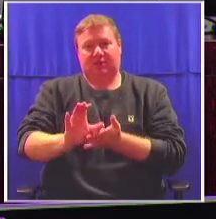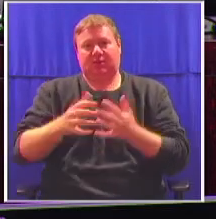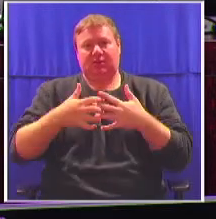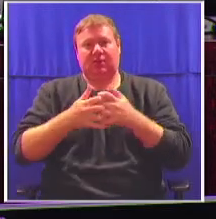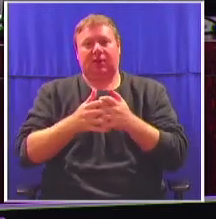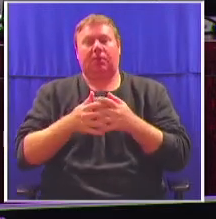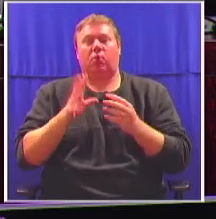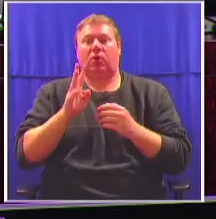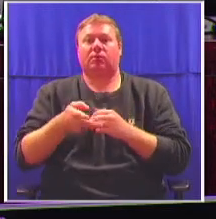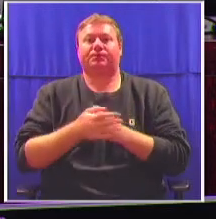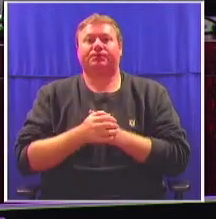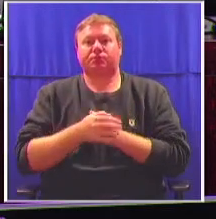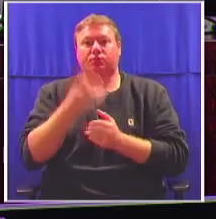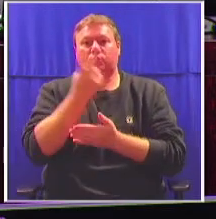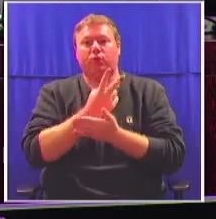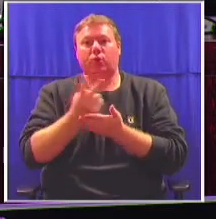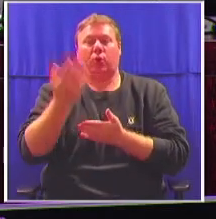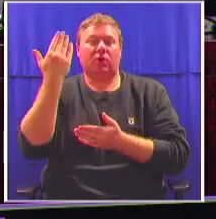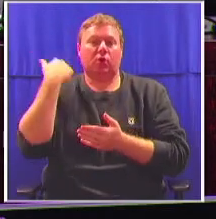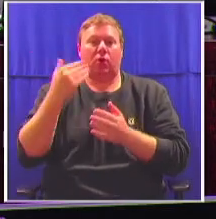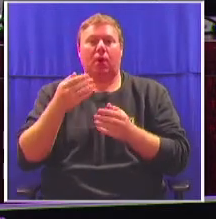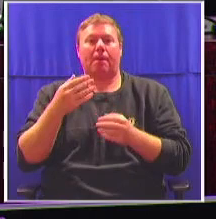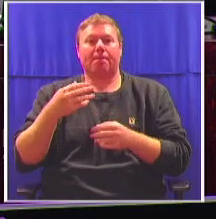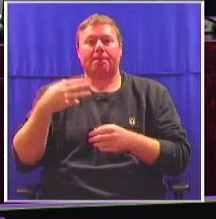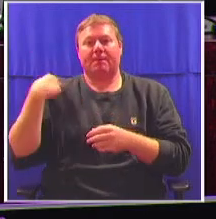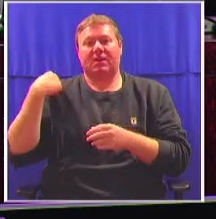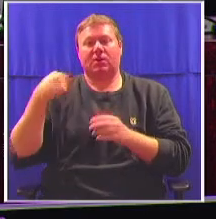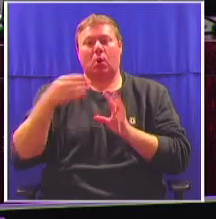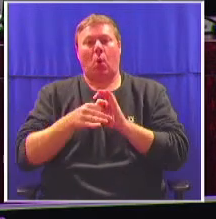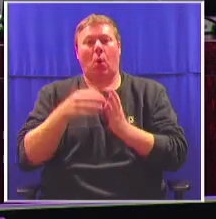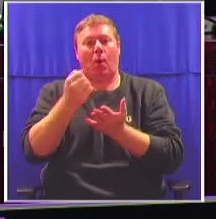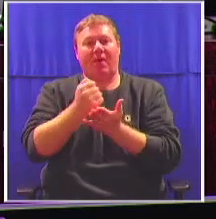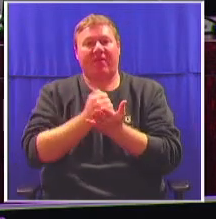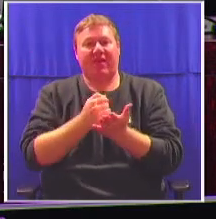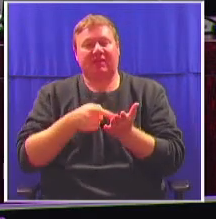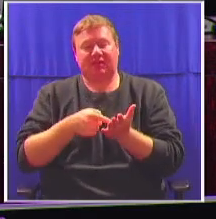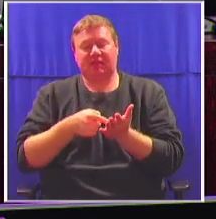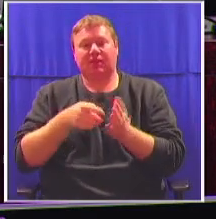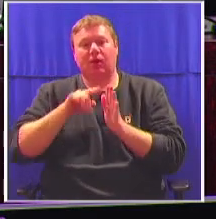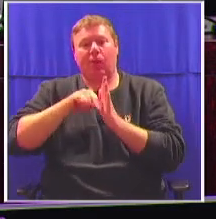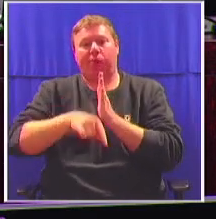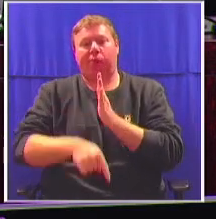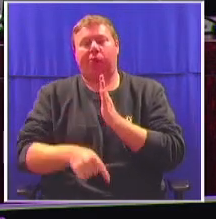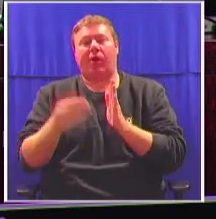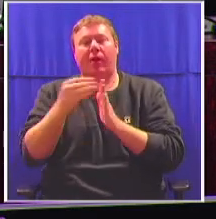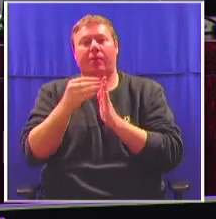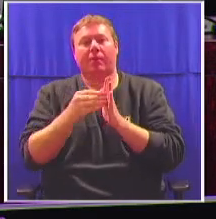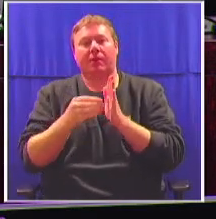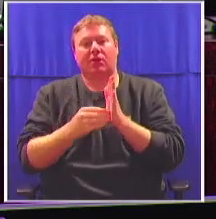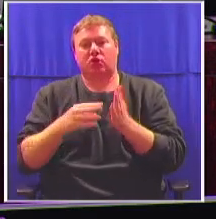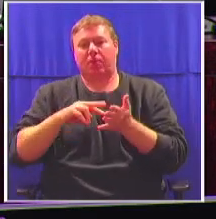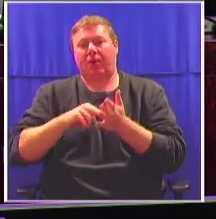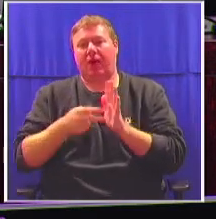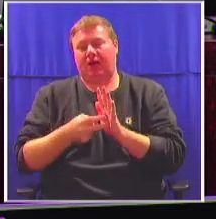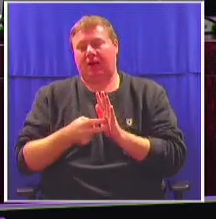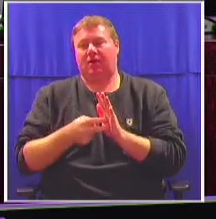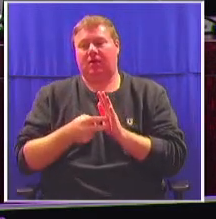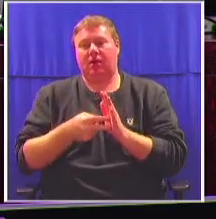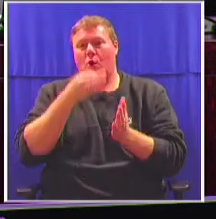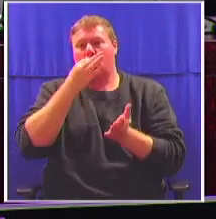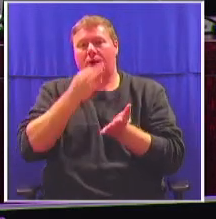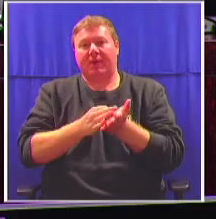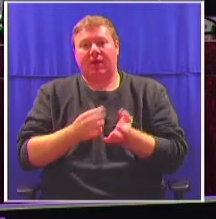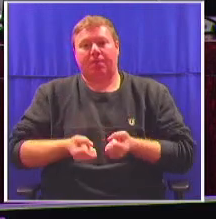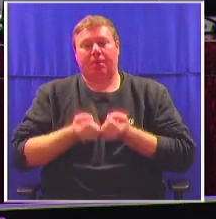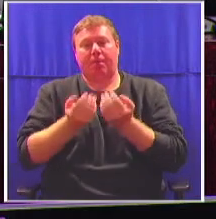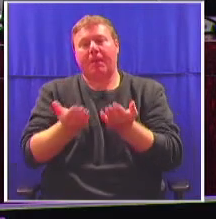2 weeks ago, the Minister of Home Affairs published a detailed implementation plan to take forward the recommendations